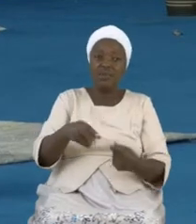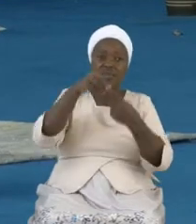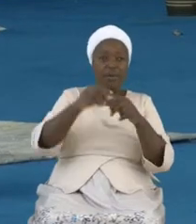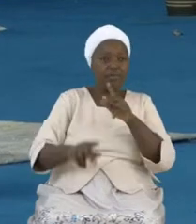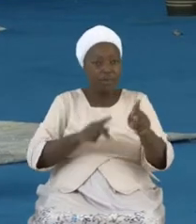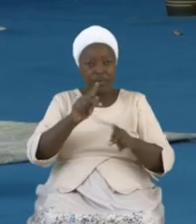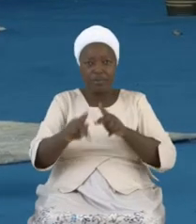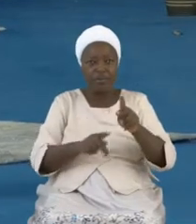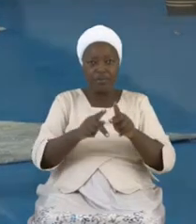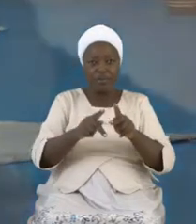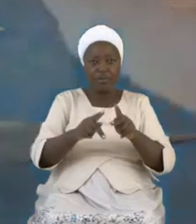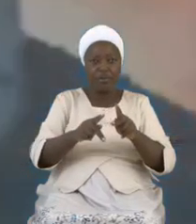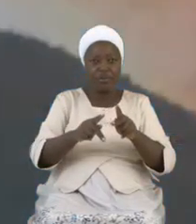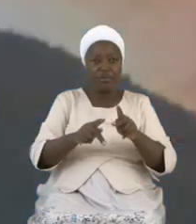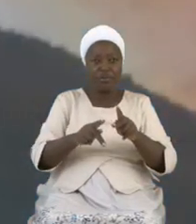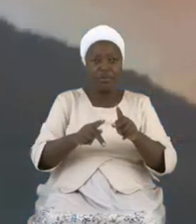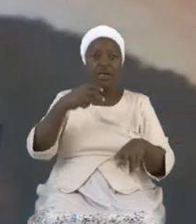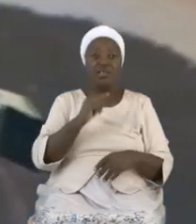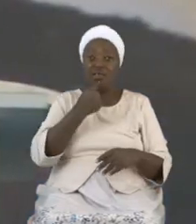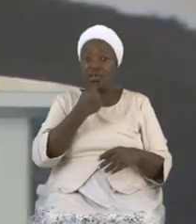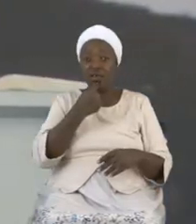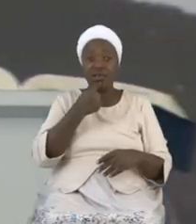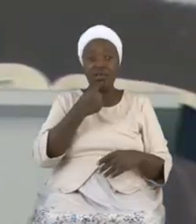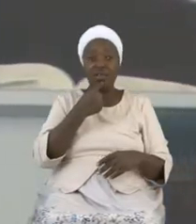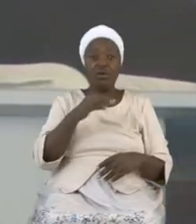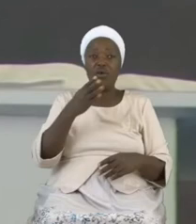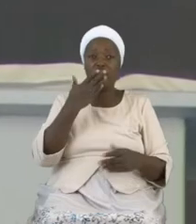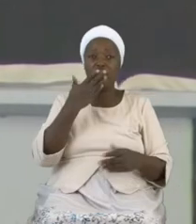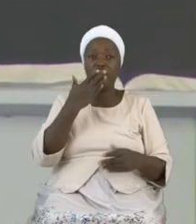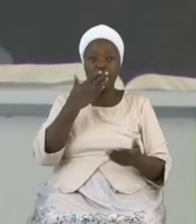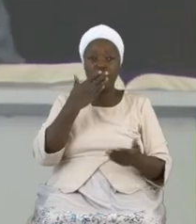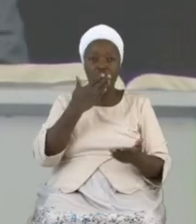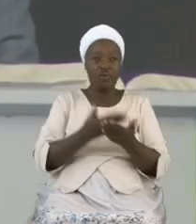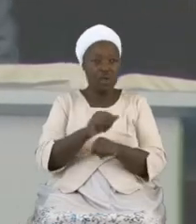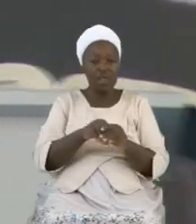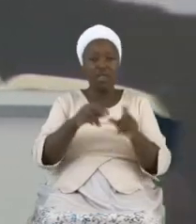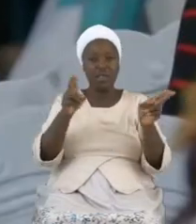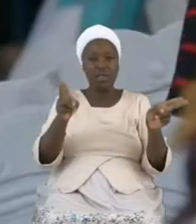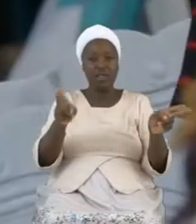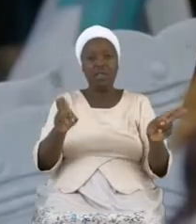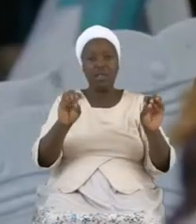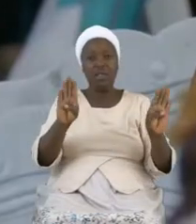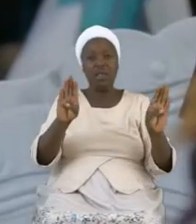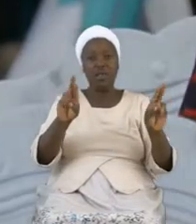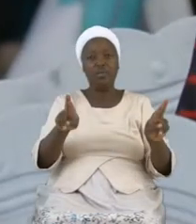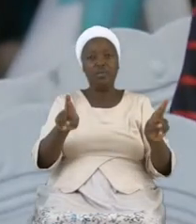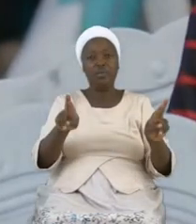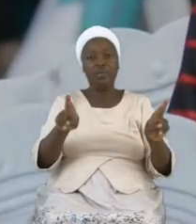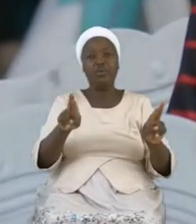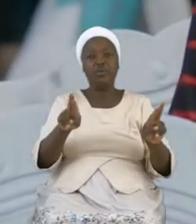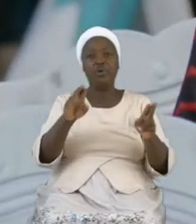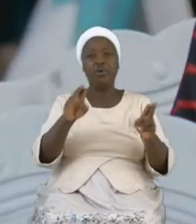zealous of good works. Look at Hebrews chapter 9, verse 26. For